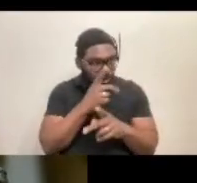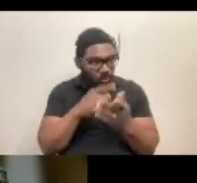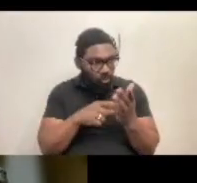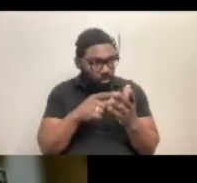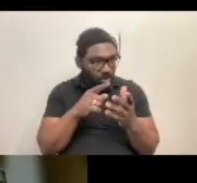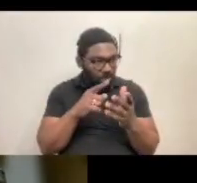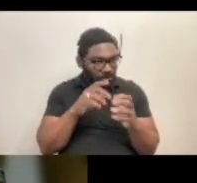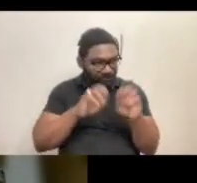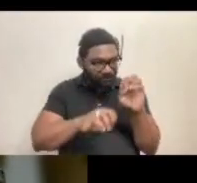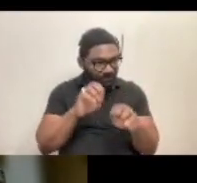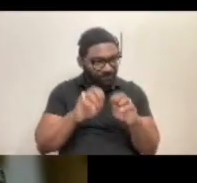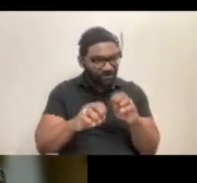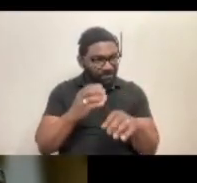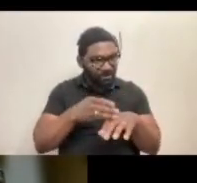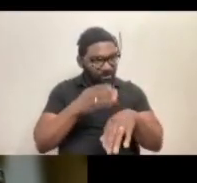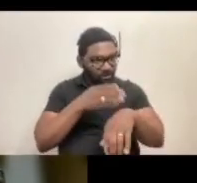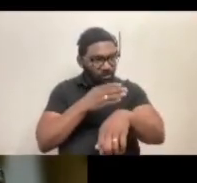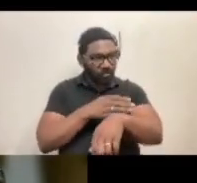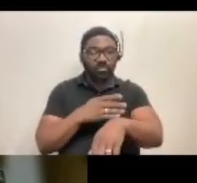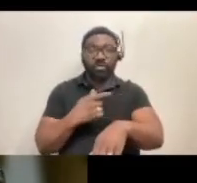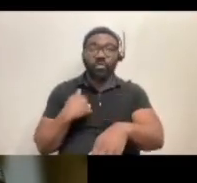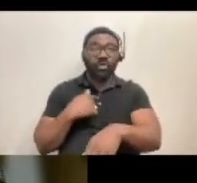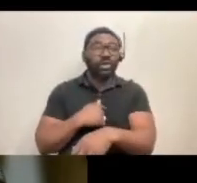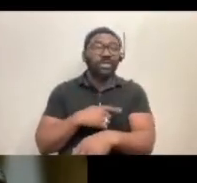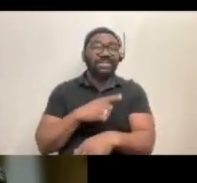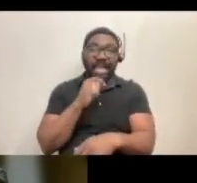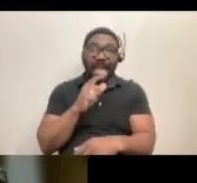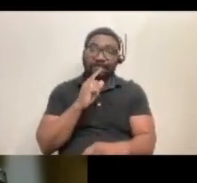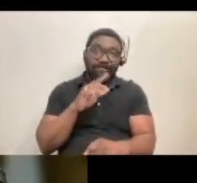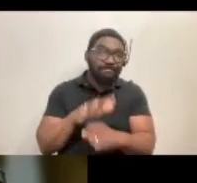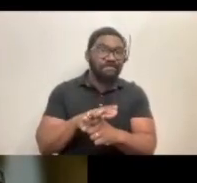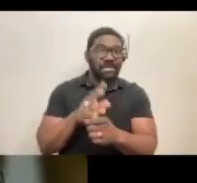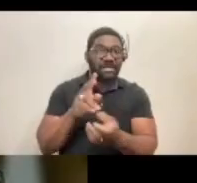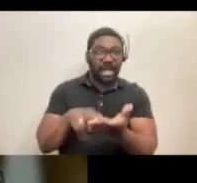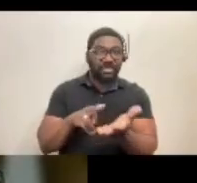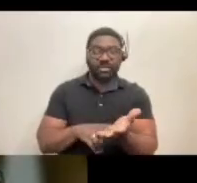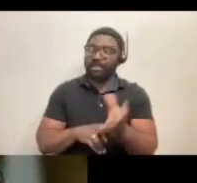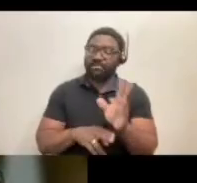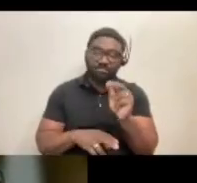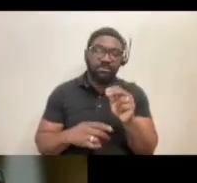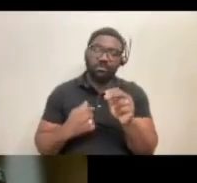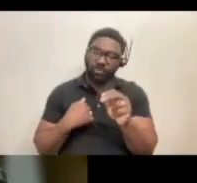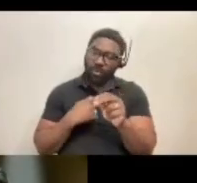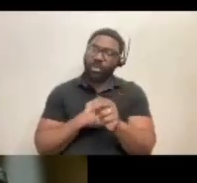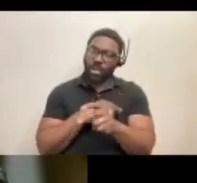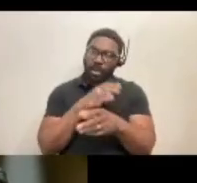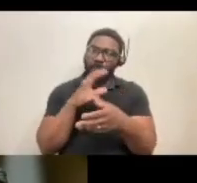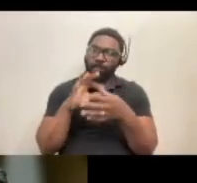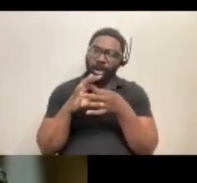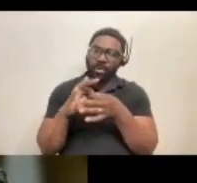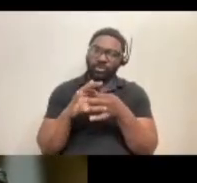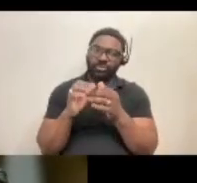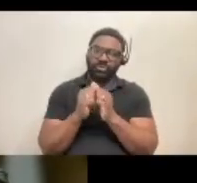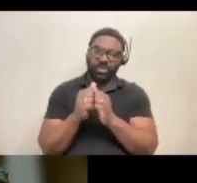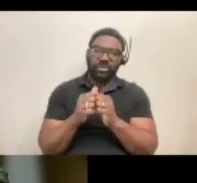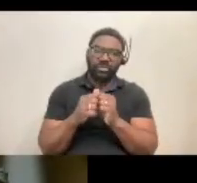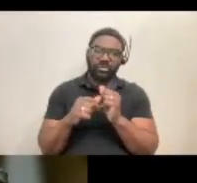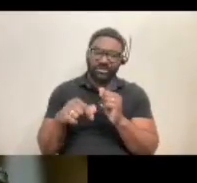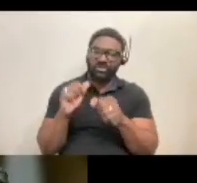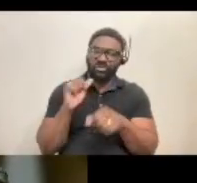And even though we're not bound contractually, we're still bound as partners in this work. And so they are very